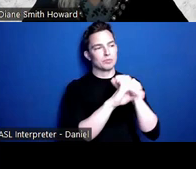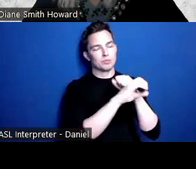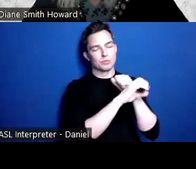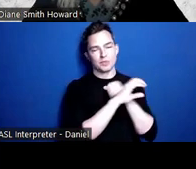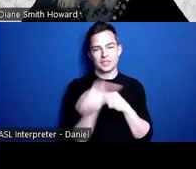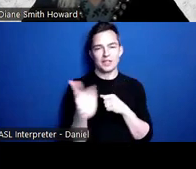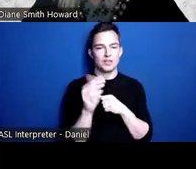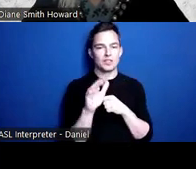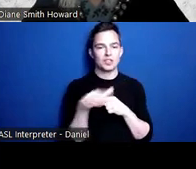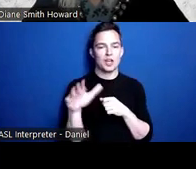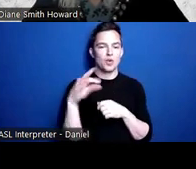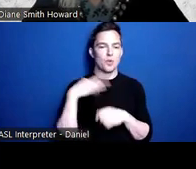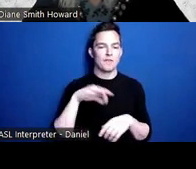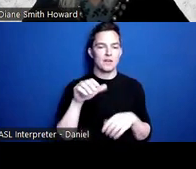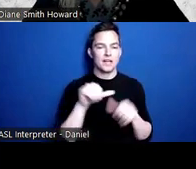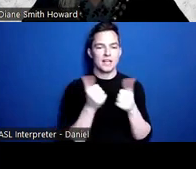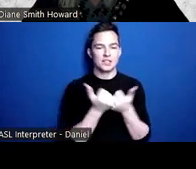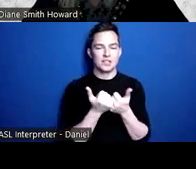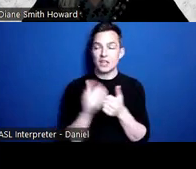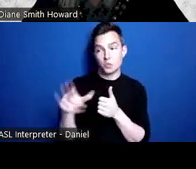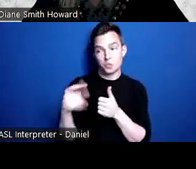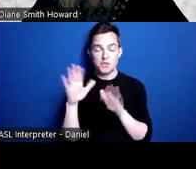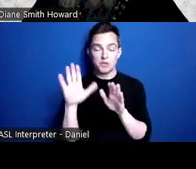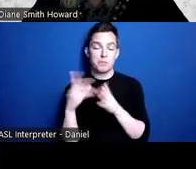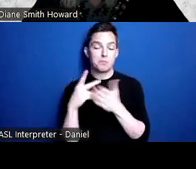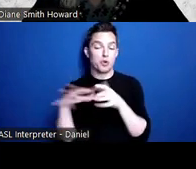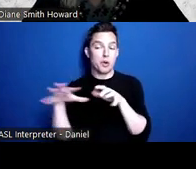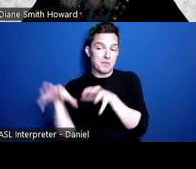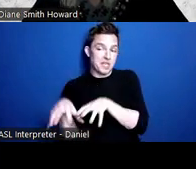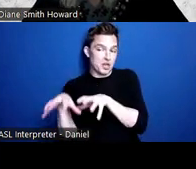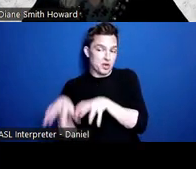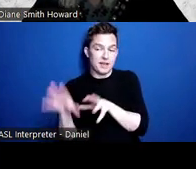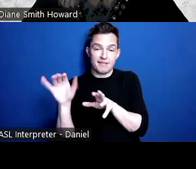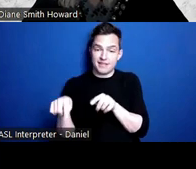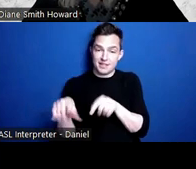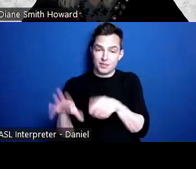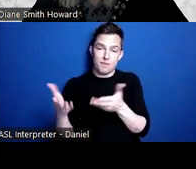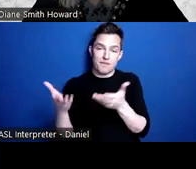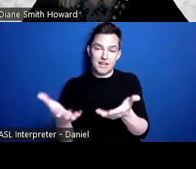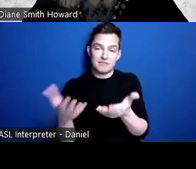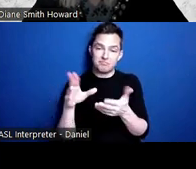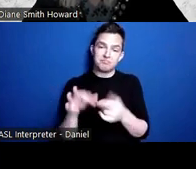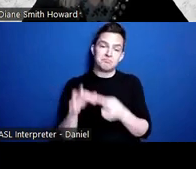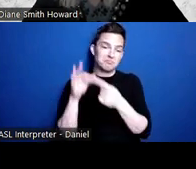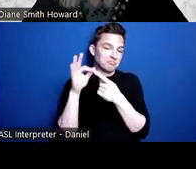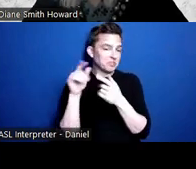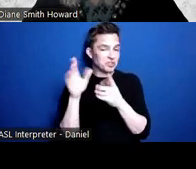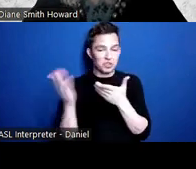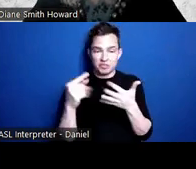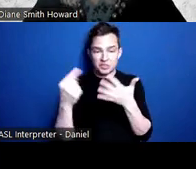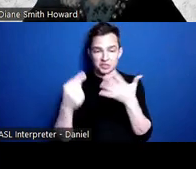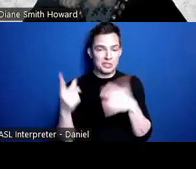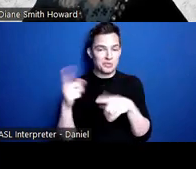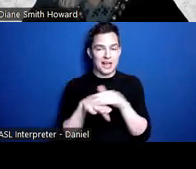agency. They'll say, hey, we've got this great program over here, and it provides these unique services that you cannot get